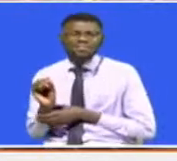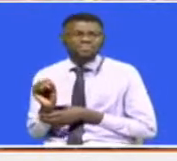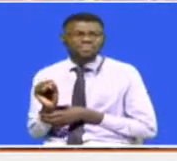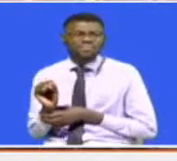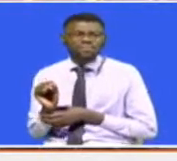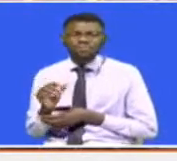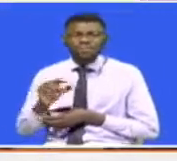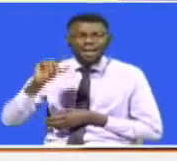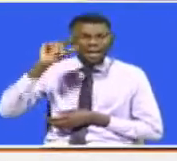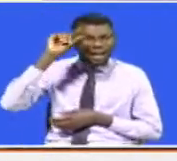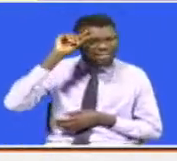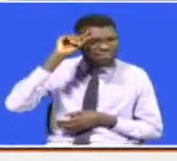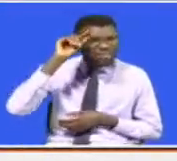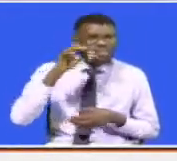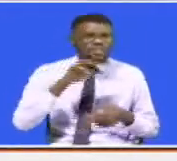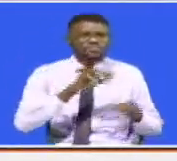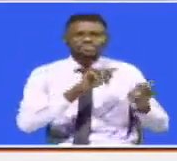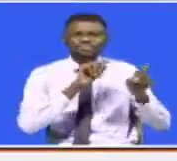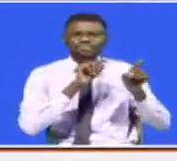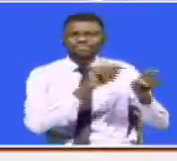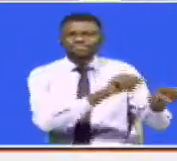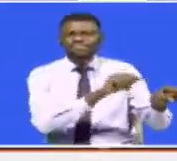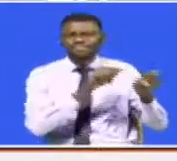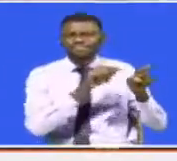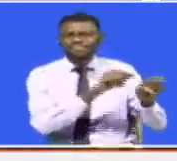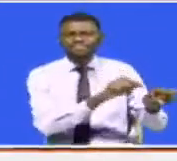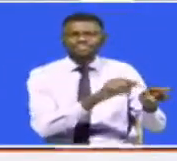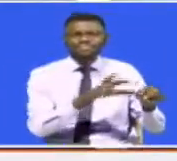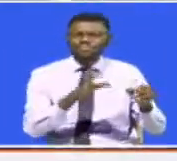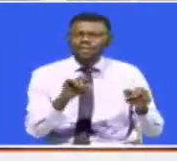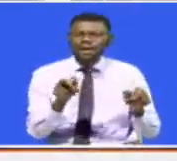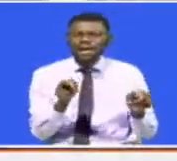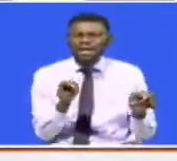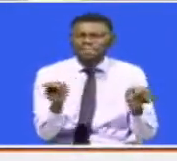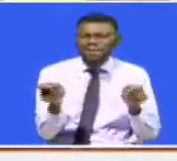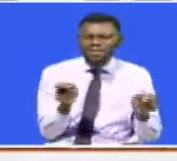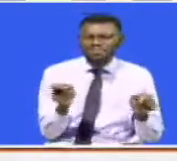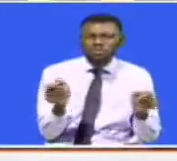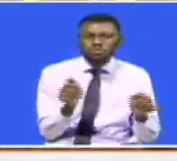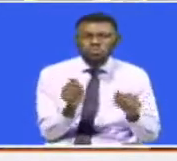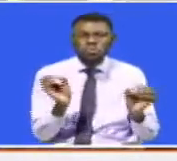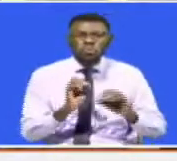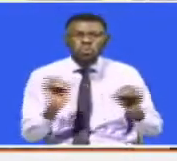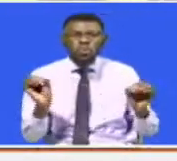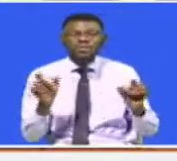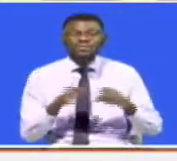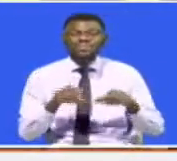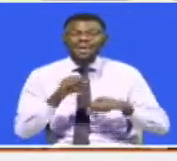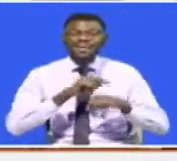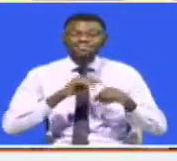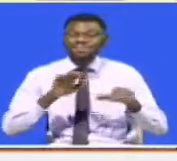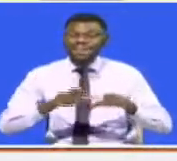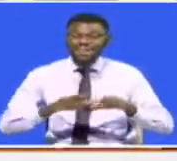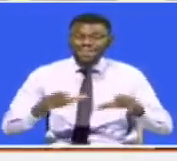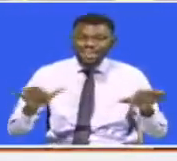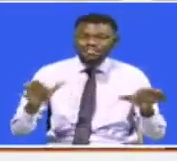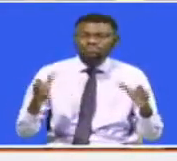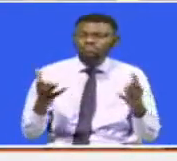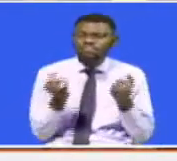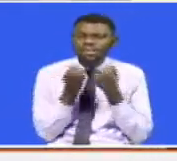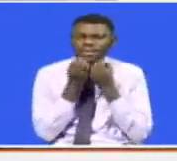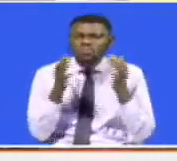The government has been accused of land and natural resources mismanagement. They further claim that the national land management information